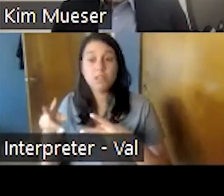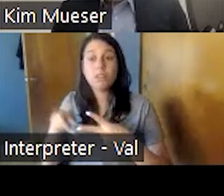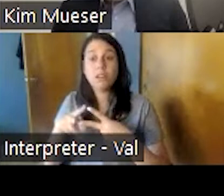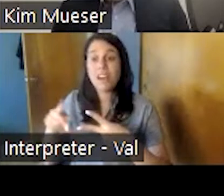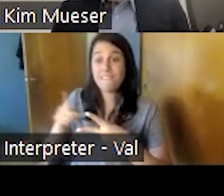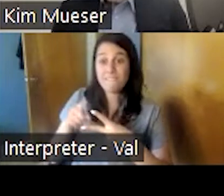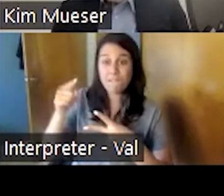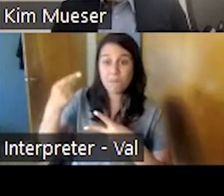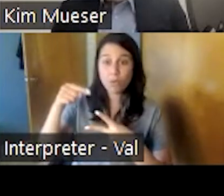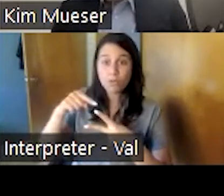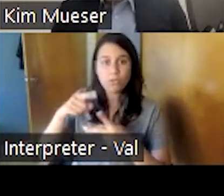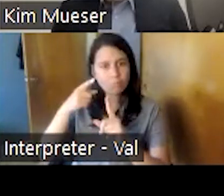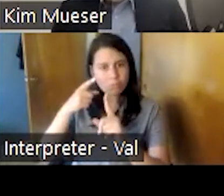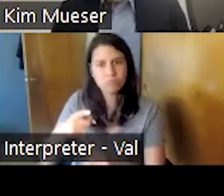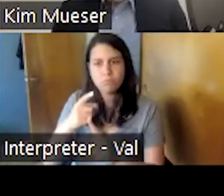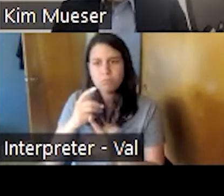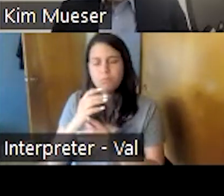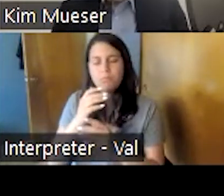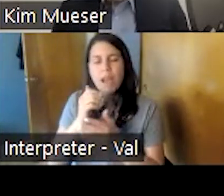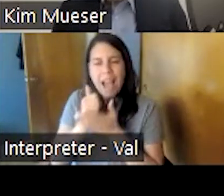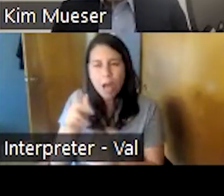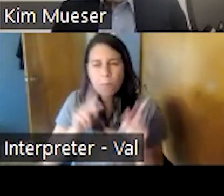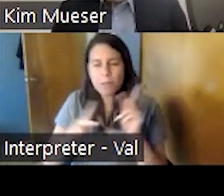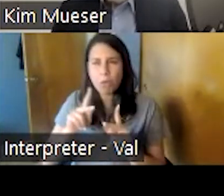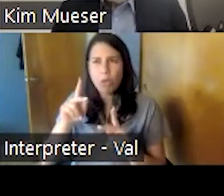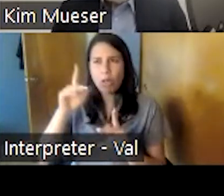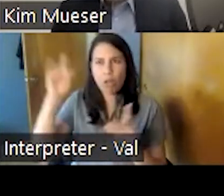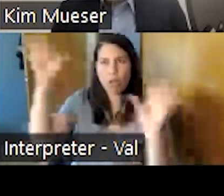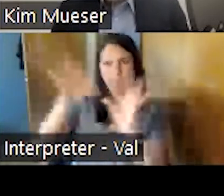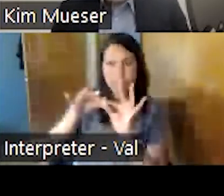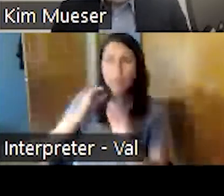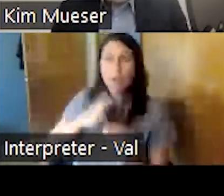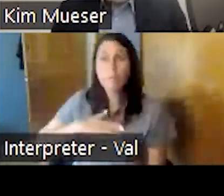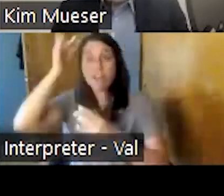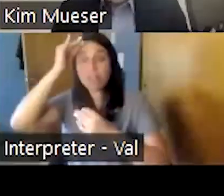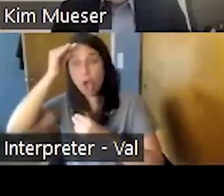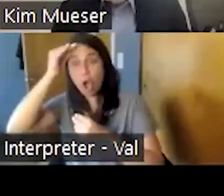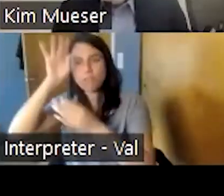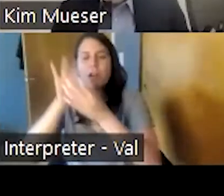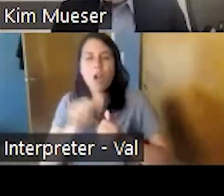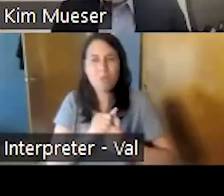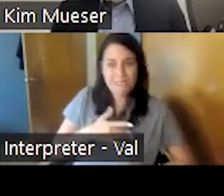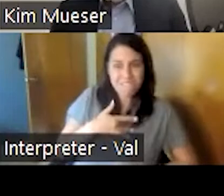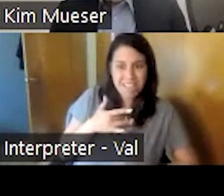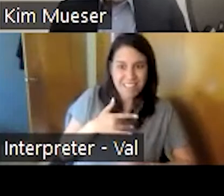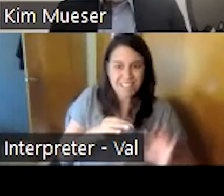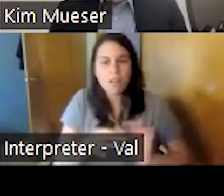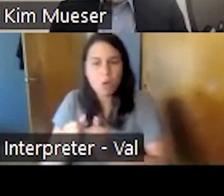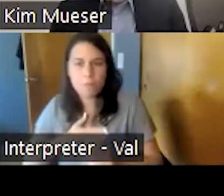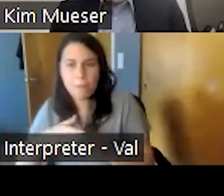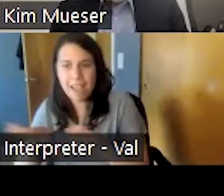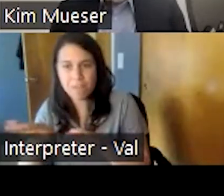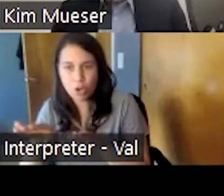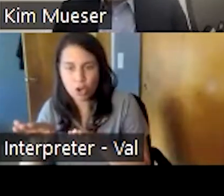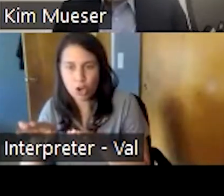aimed at helping people make the connection between thoughts, feelings, and behavior, the